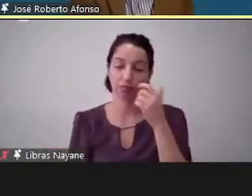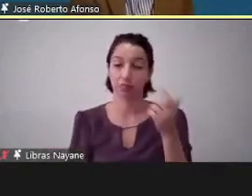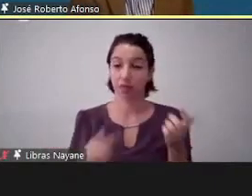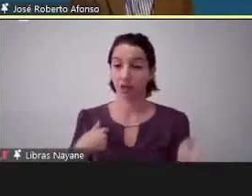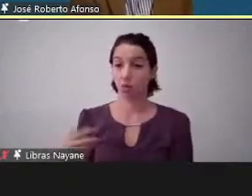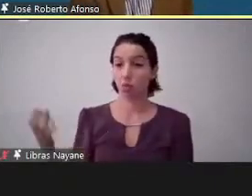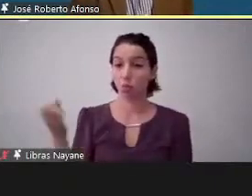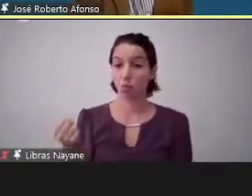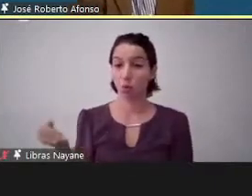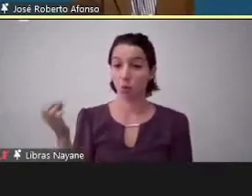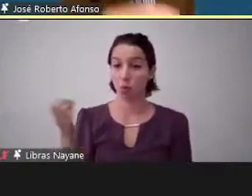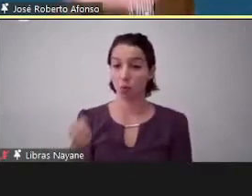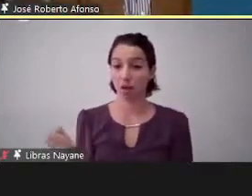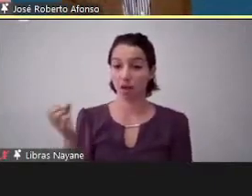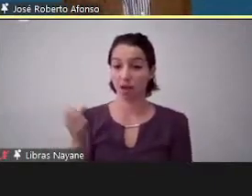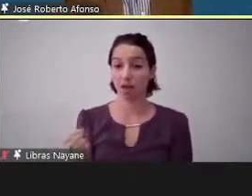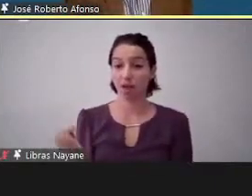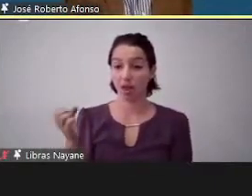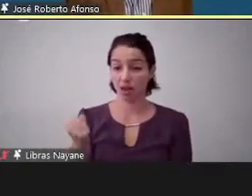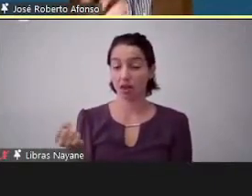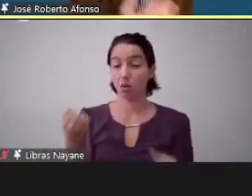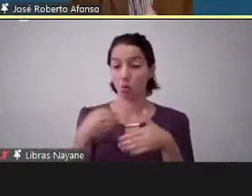covered in a short term.